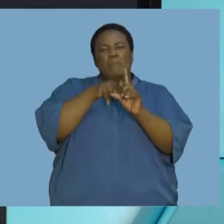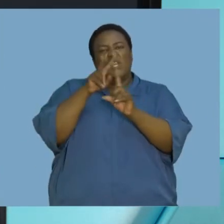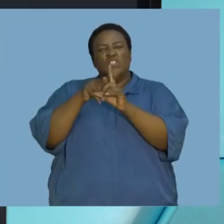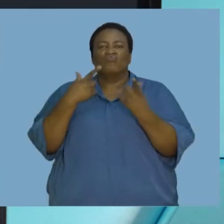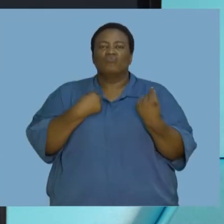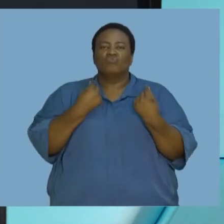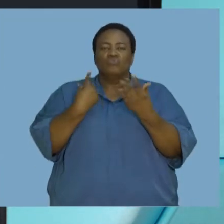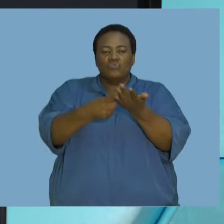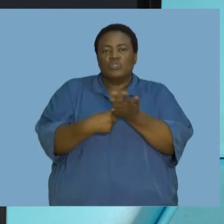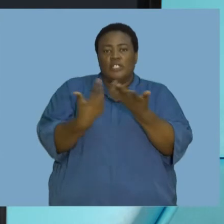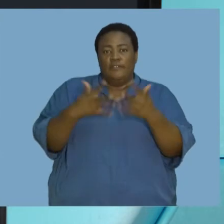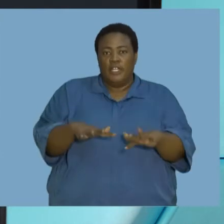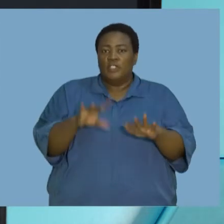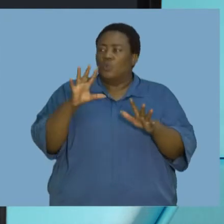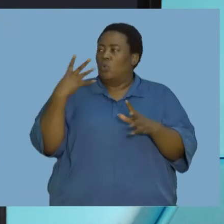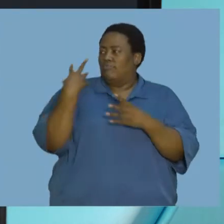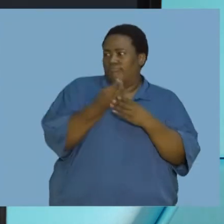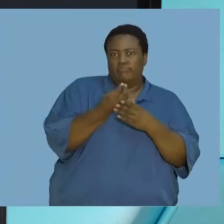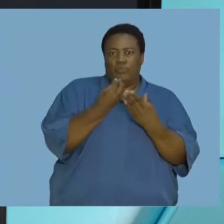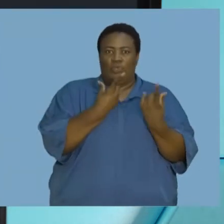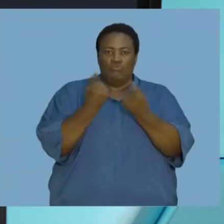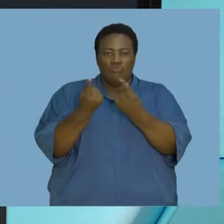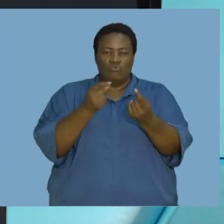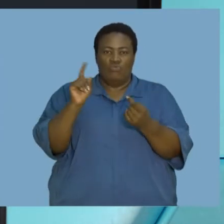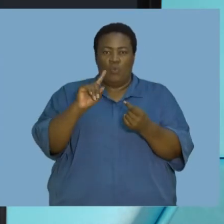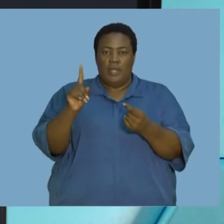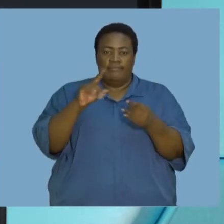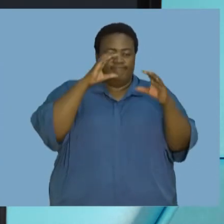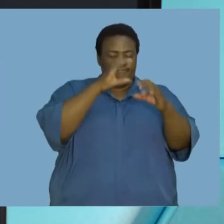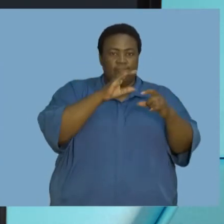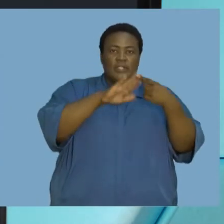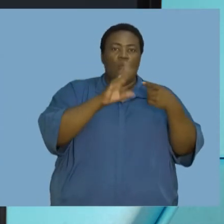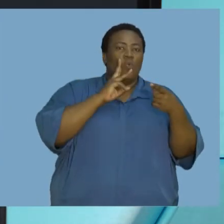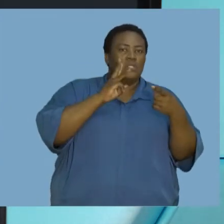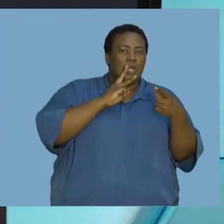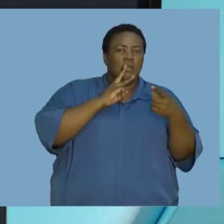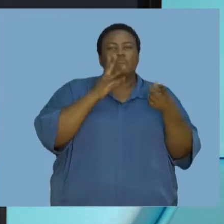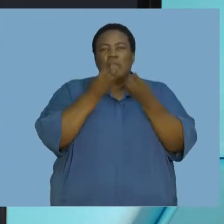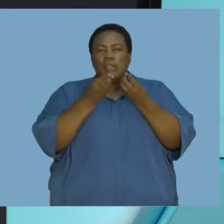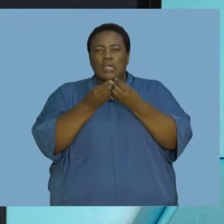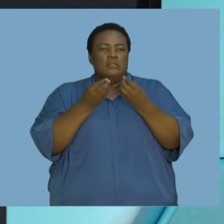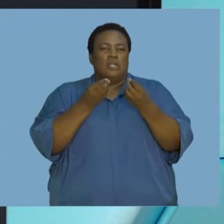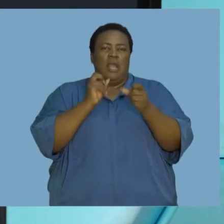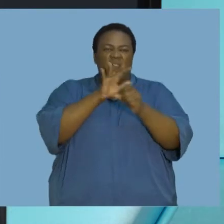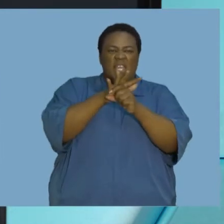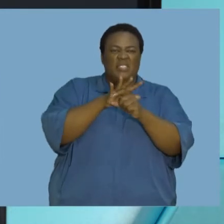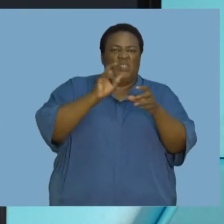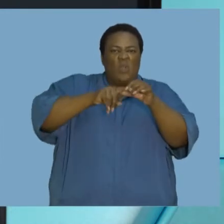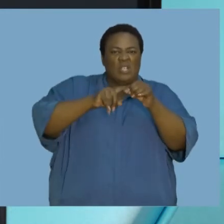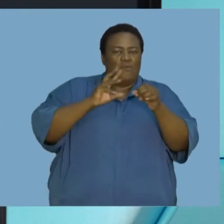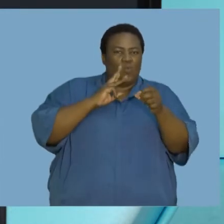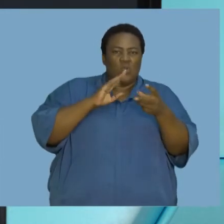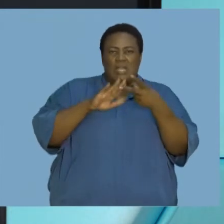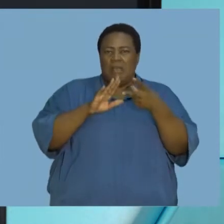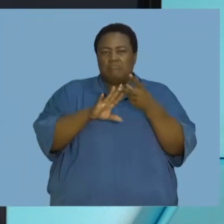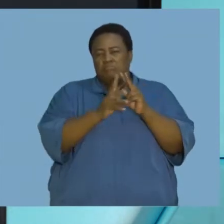recap of what we've just completed, we've looked at water, we've looked at factors that affect the quality of water, we've looked at algal